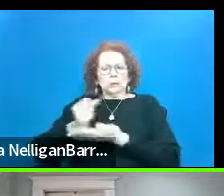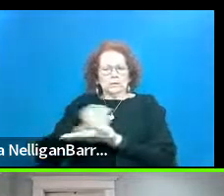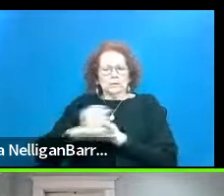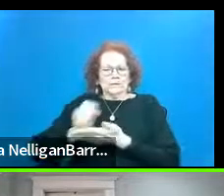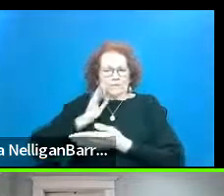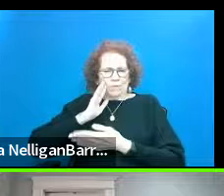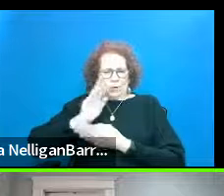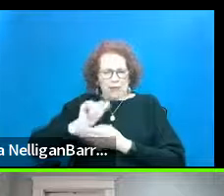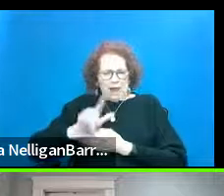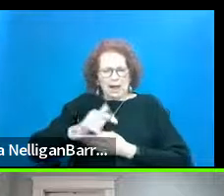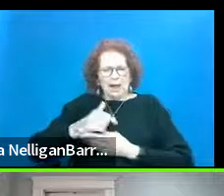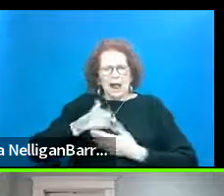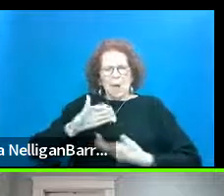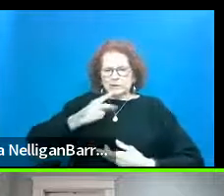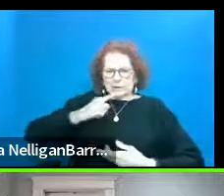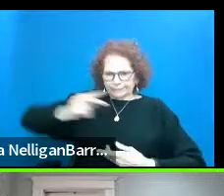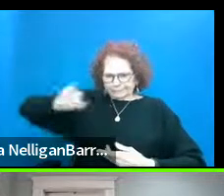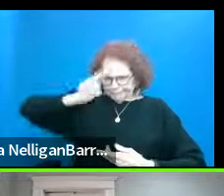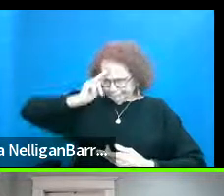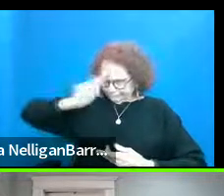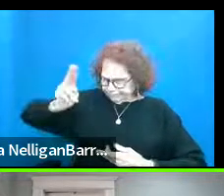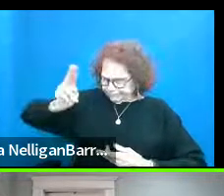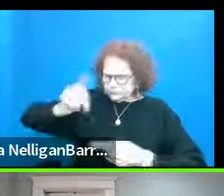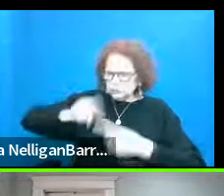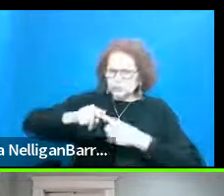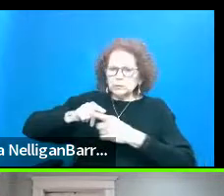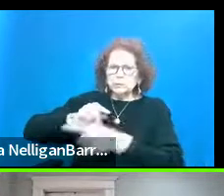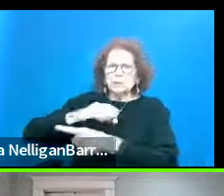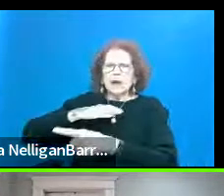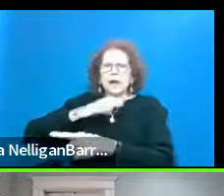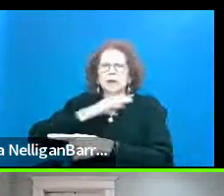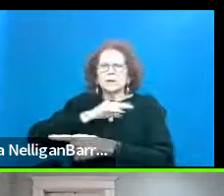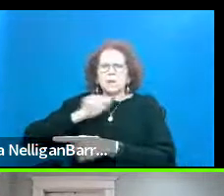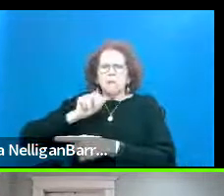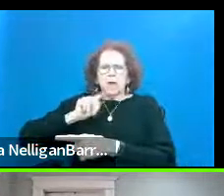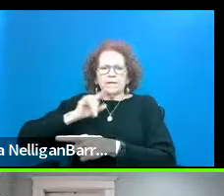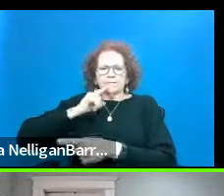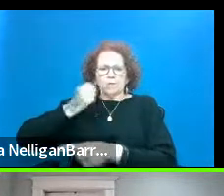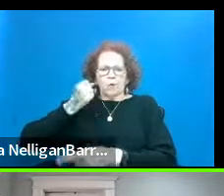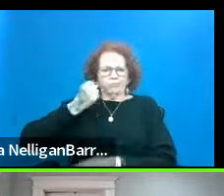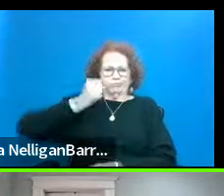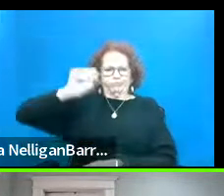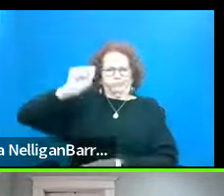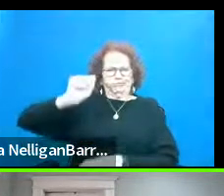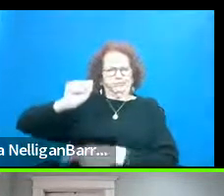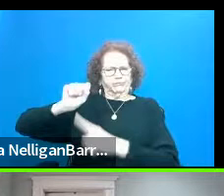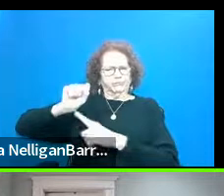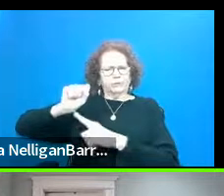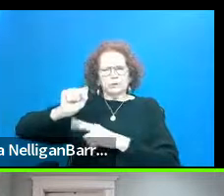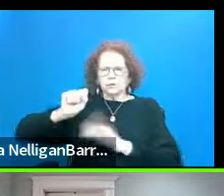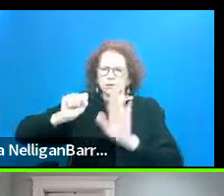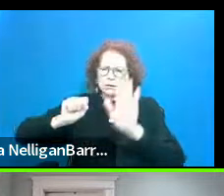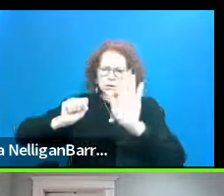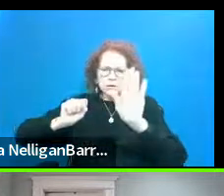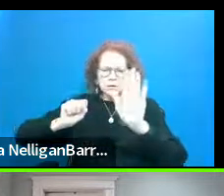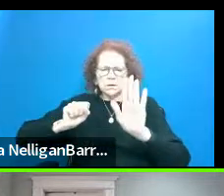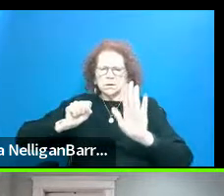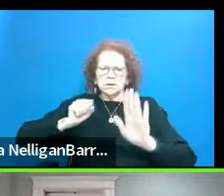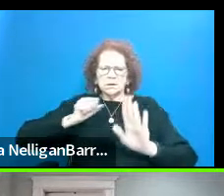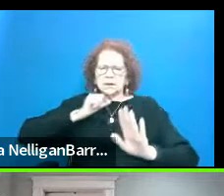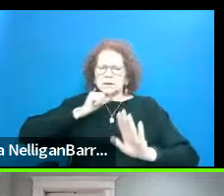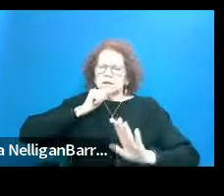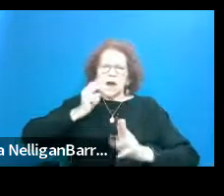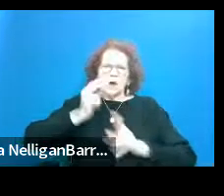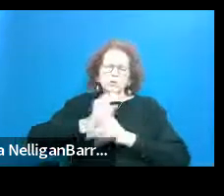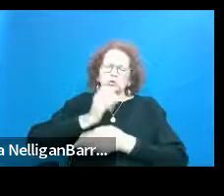this to push back, and we actually are going to use the same service the city uses for other